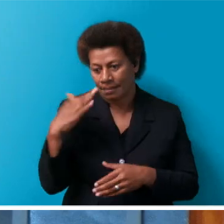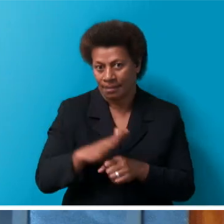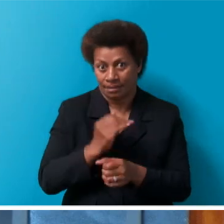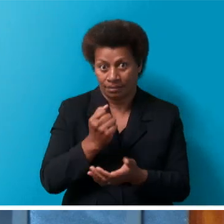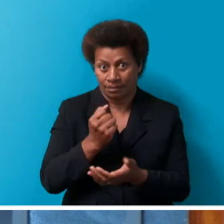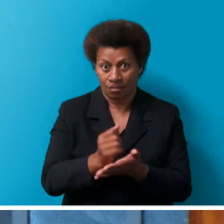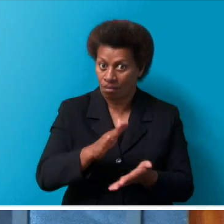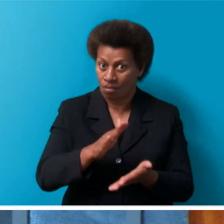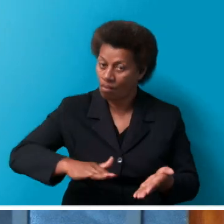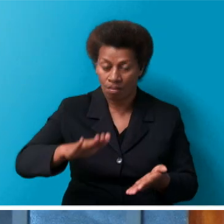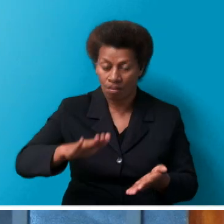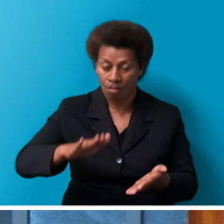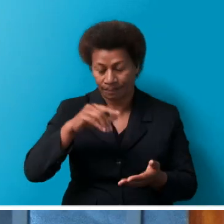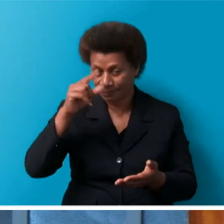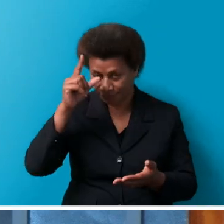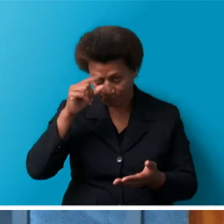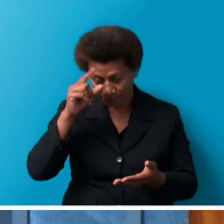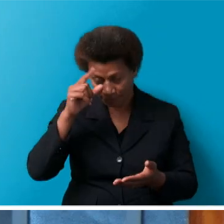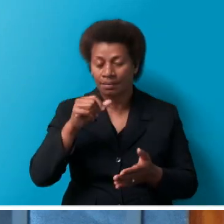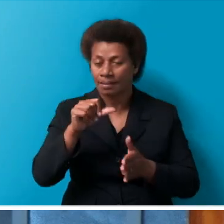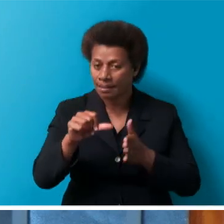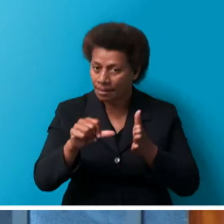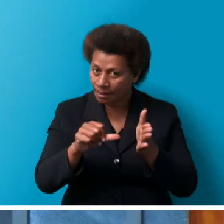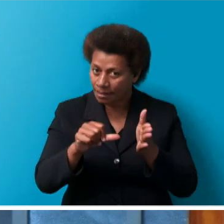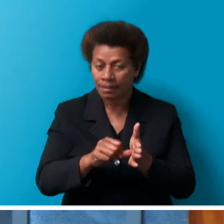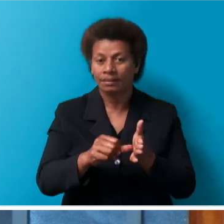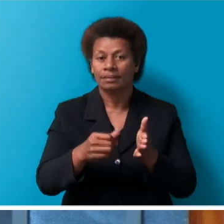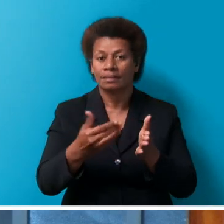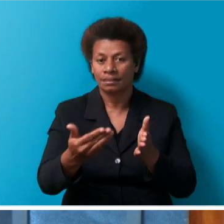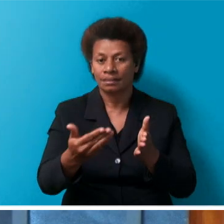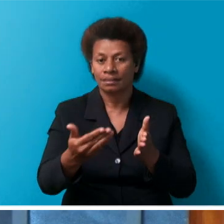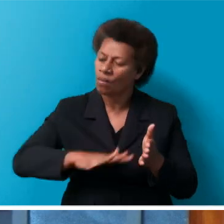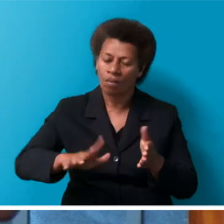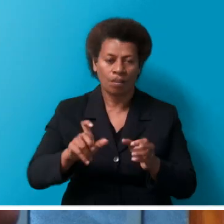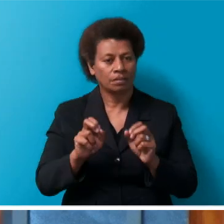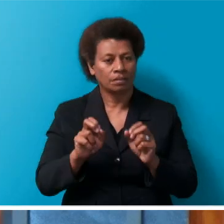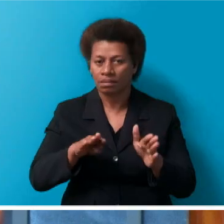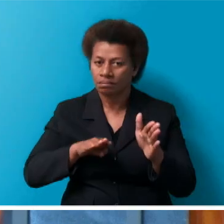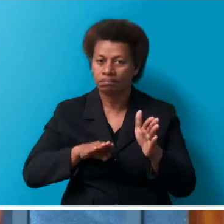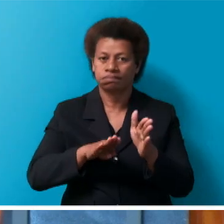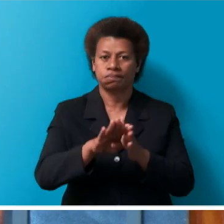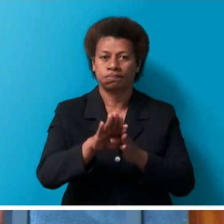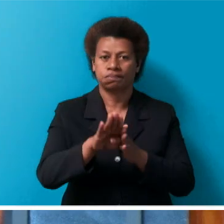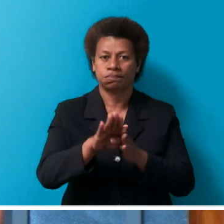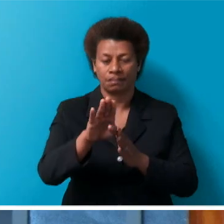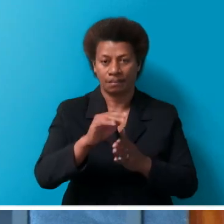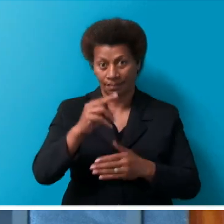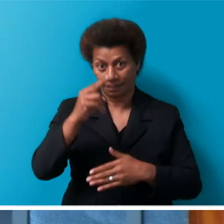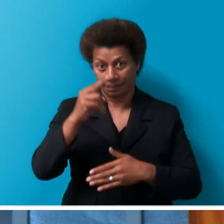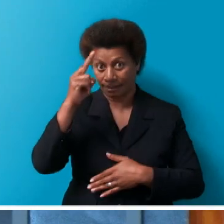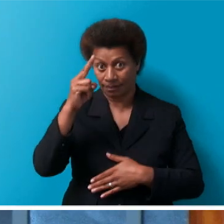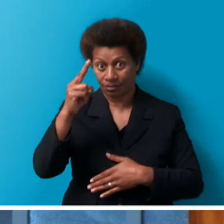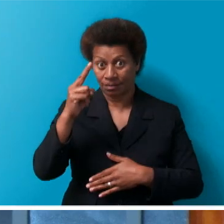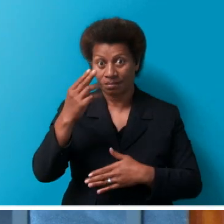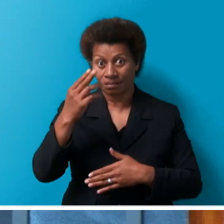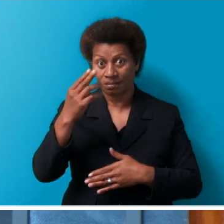Fijians, irrespective of age, gender or background, has the opportunity to thrive. A nation's progress is measured not